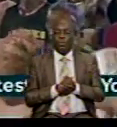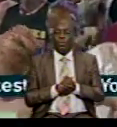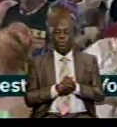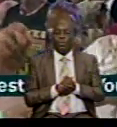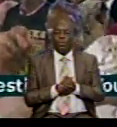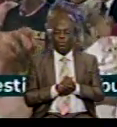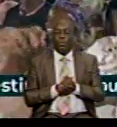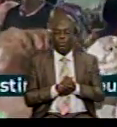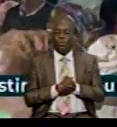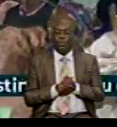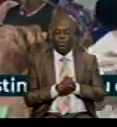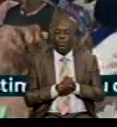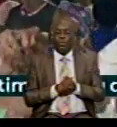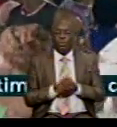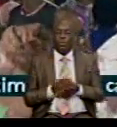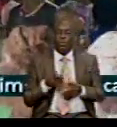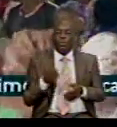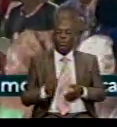Chair is up.